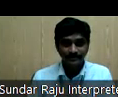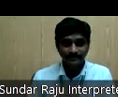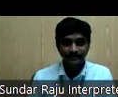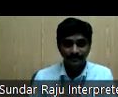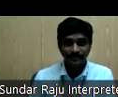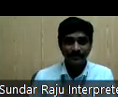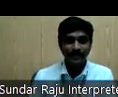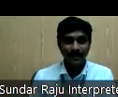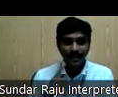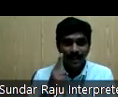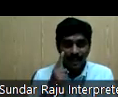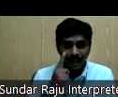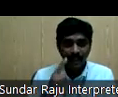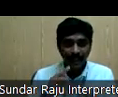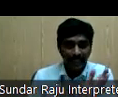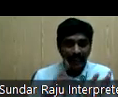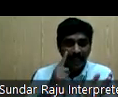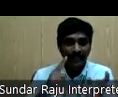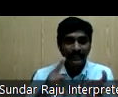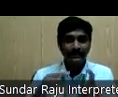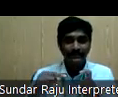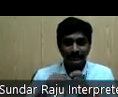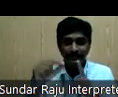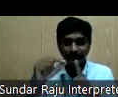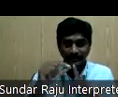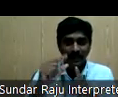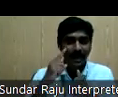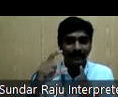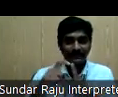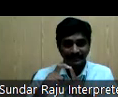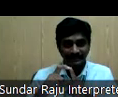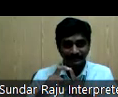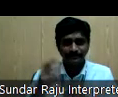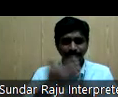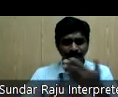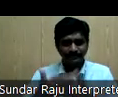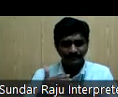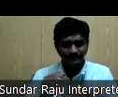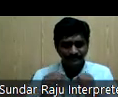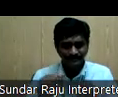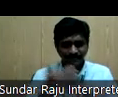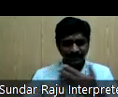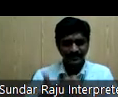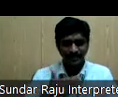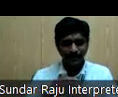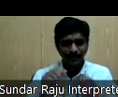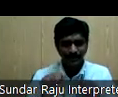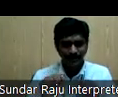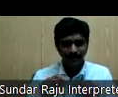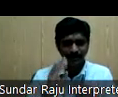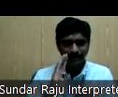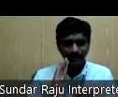NIEPID. NIEPID, which is the National Institute of Empowerment of People with Intellectual Disabilities, was established